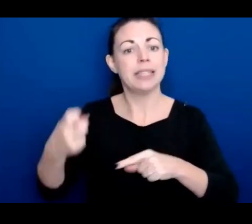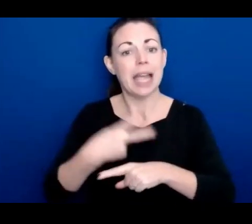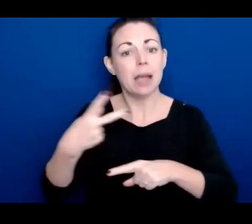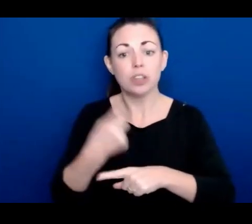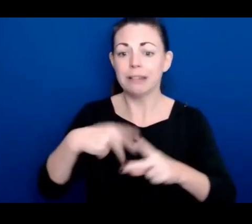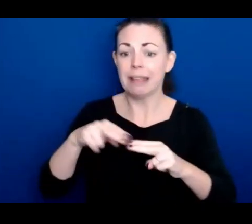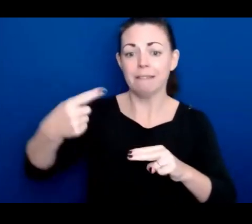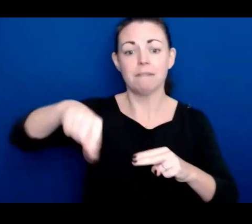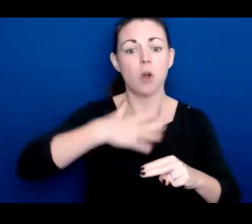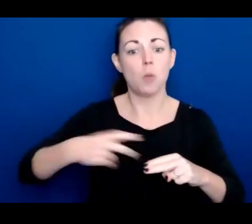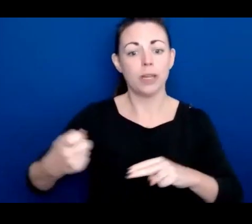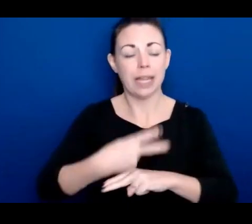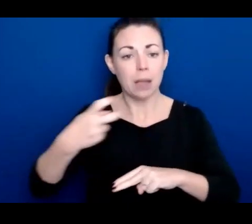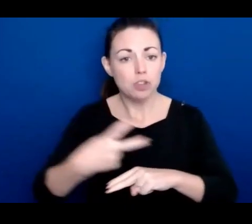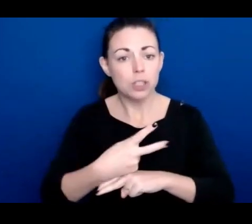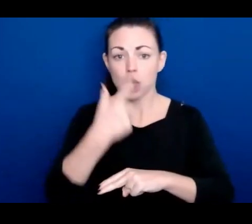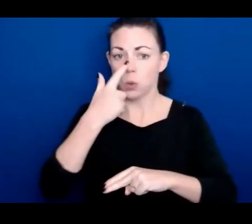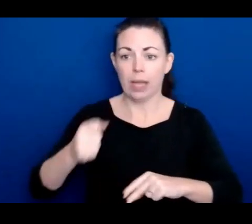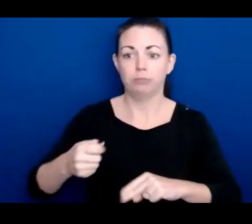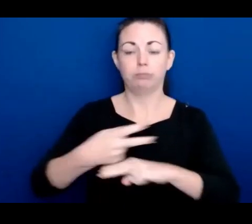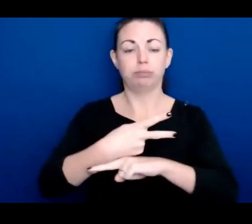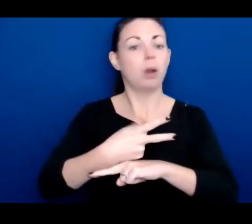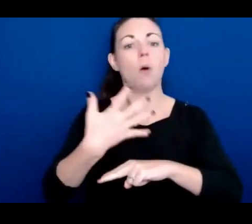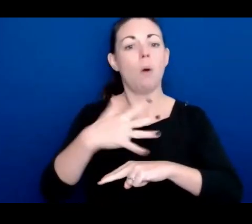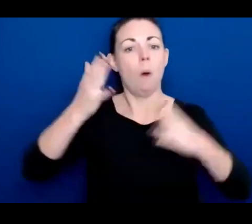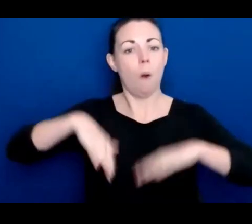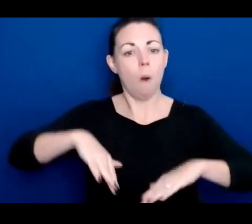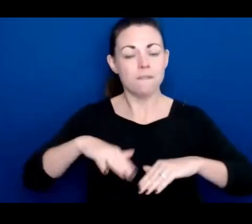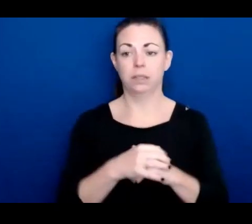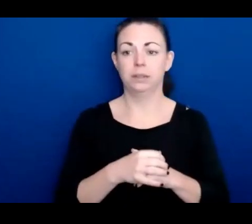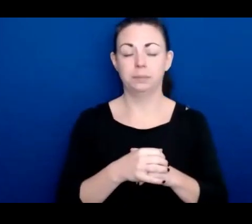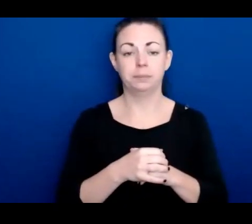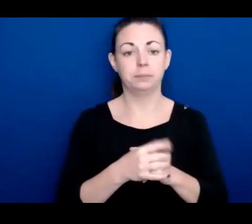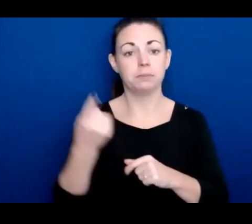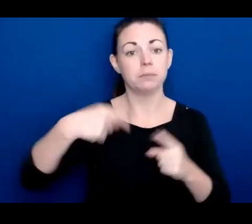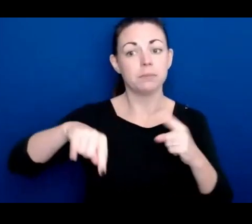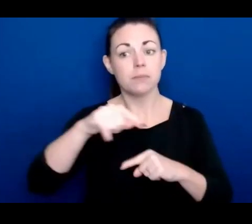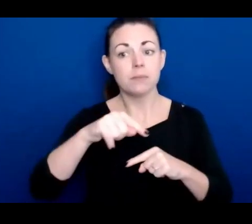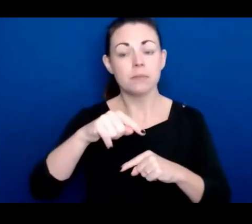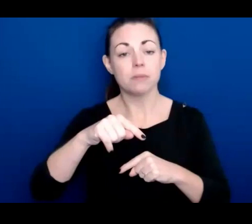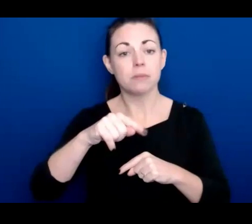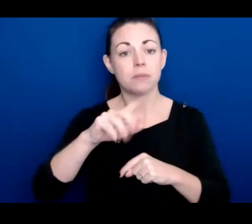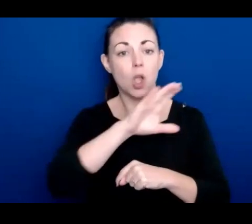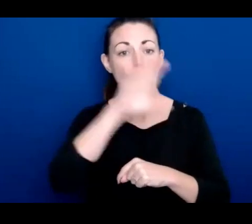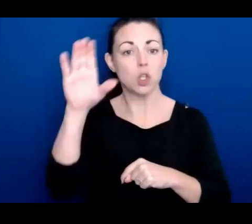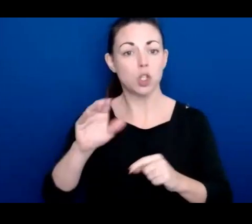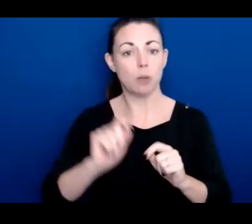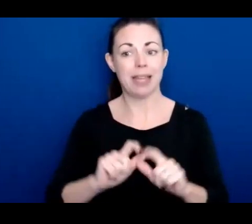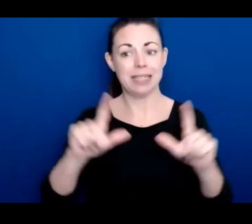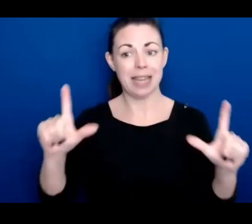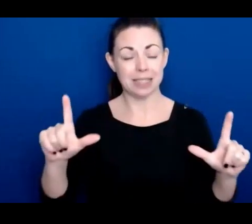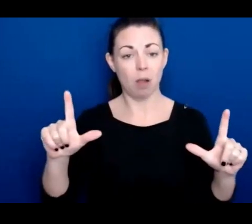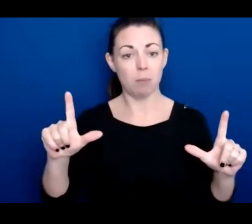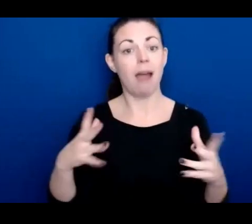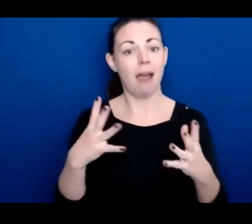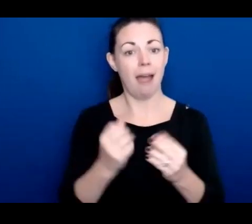enable or disable. Also, for those that are viewing this webinar via the Zoom desktop client, we are also